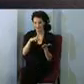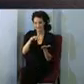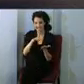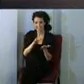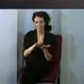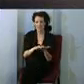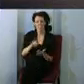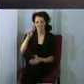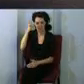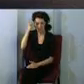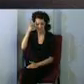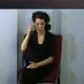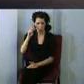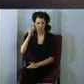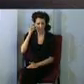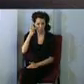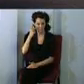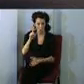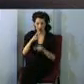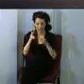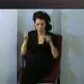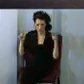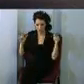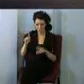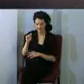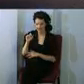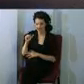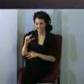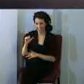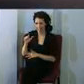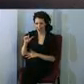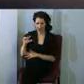just great to have our Filipinos with us today.